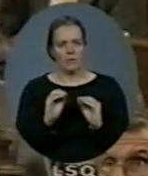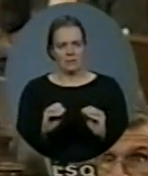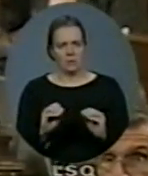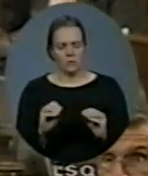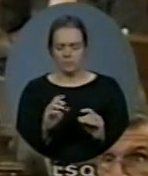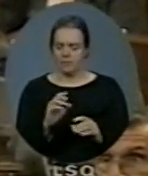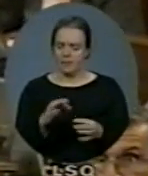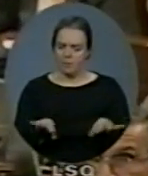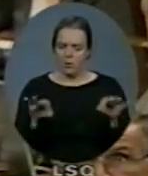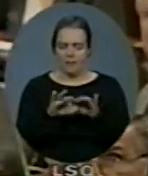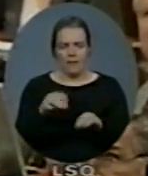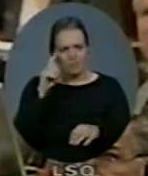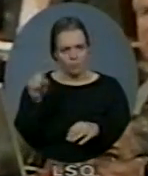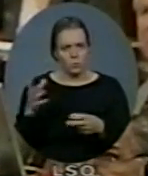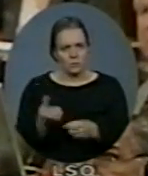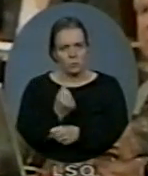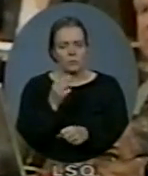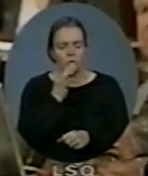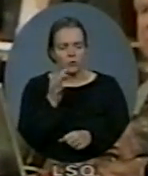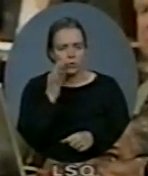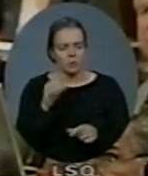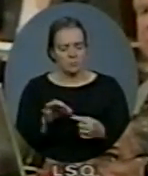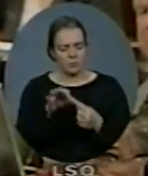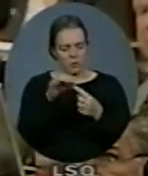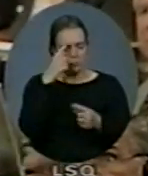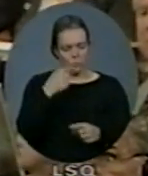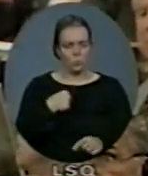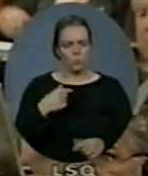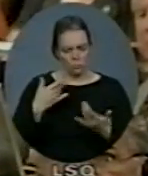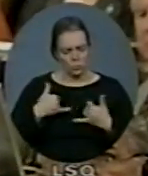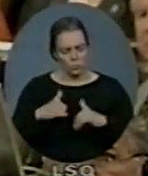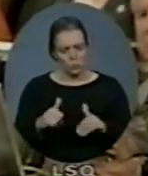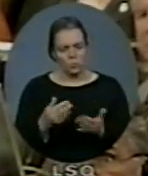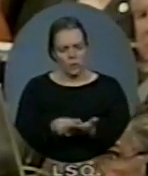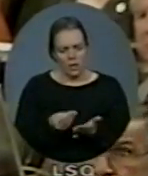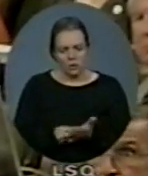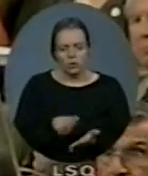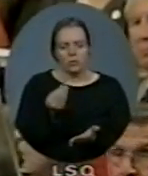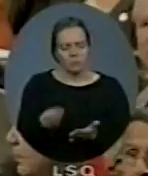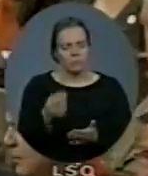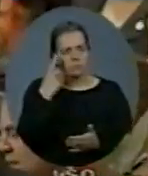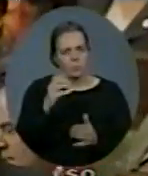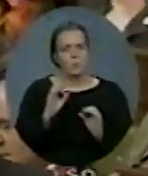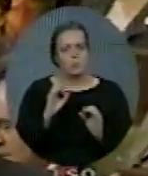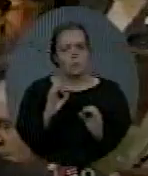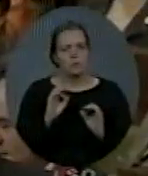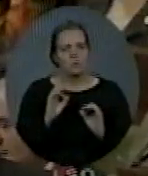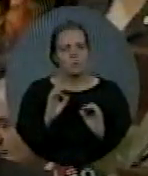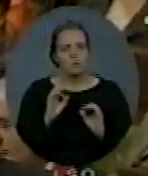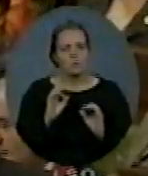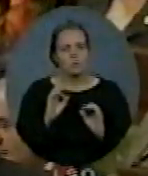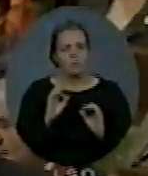which we are doing right now, Mr. Speaker, and we'll continue to invest in First Nations education from coast to coast.